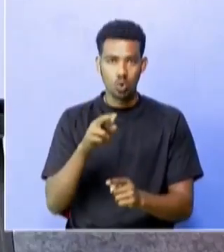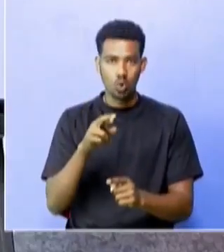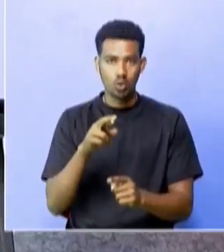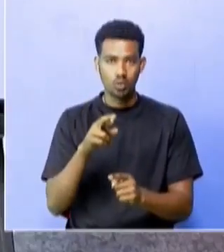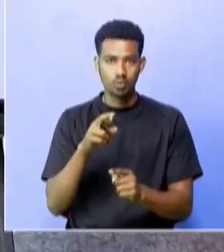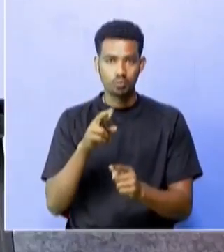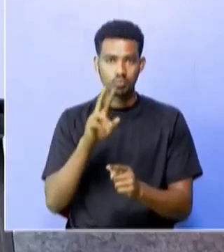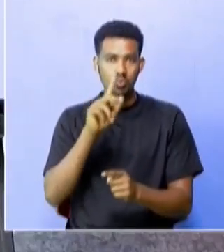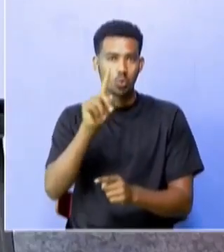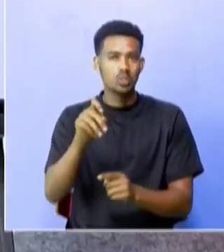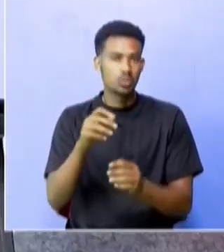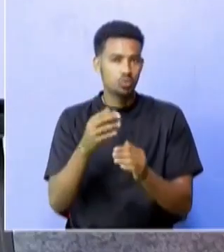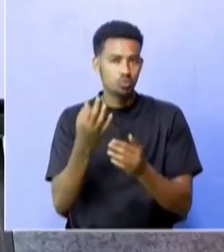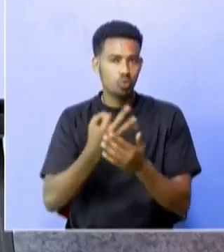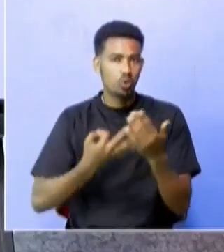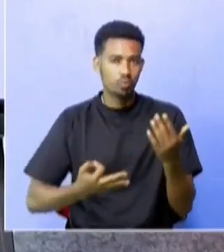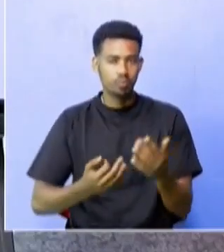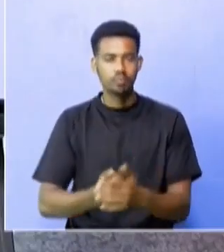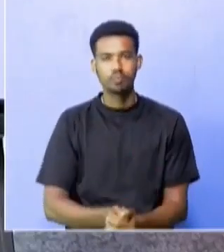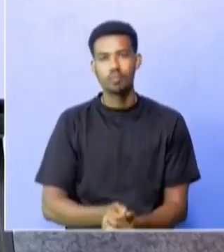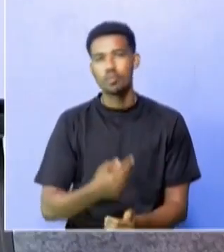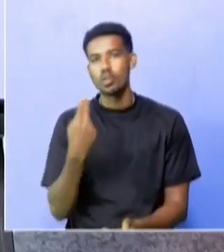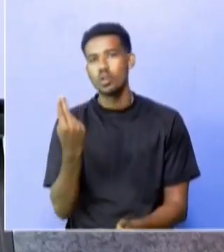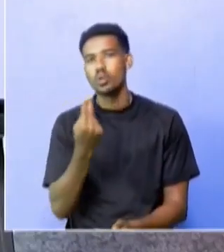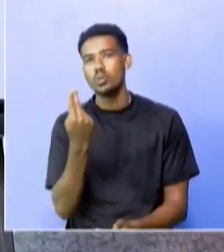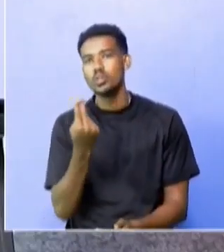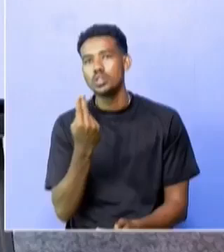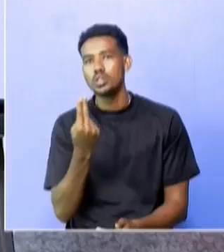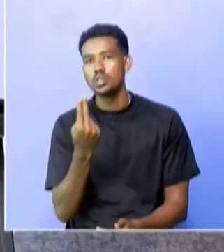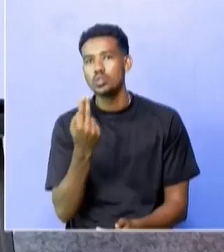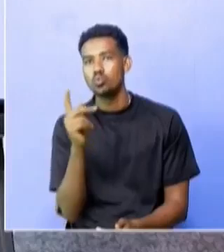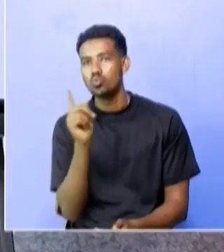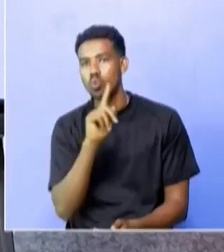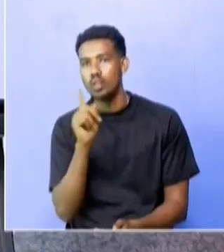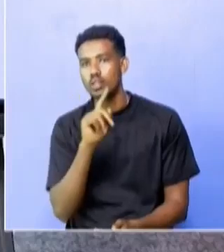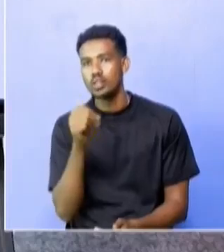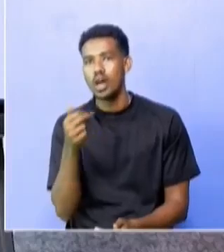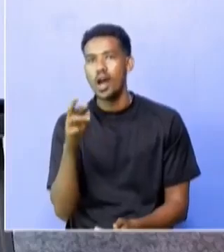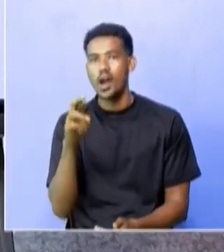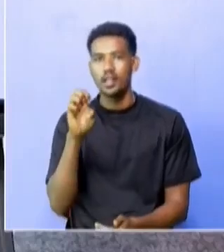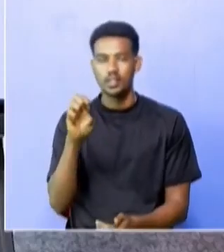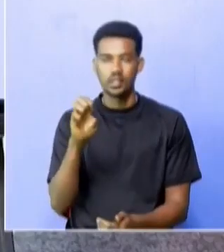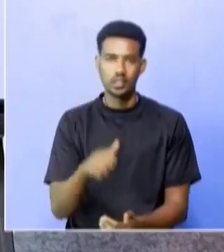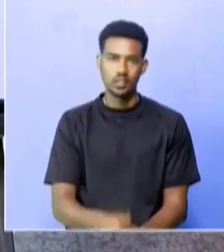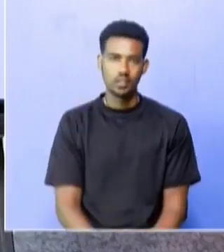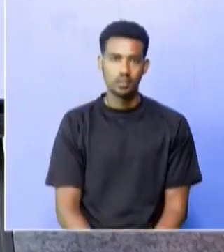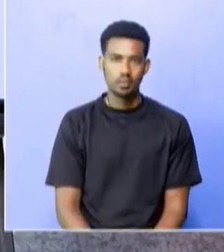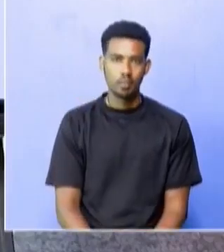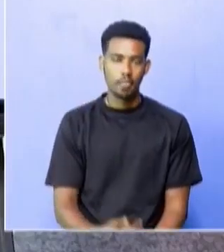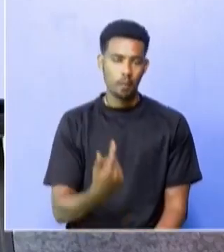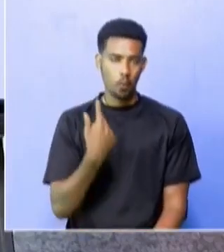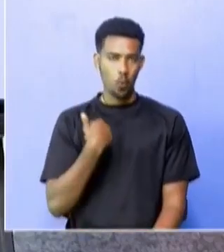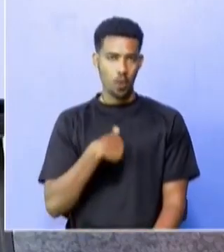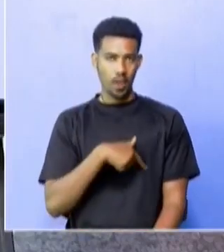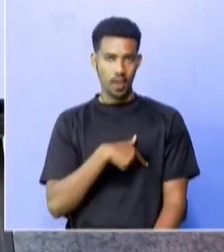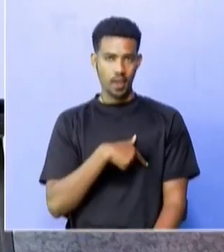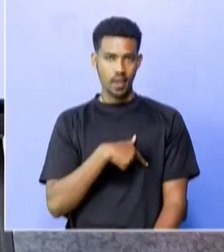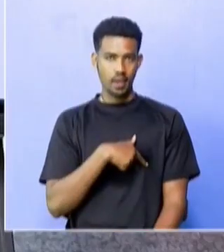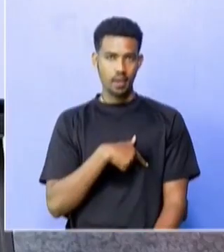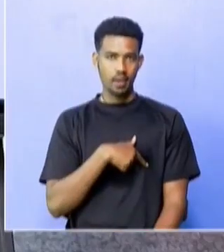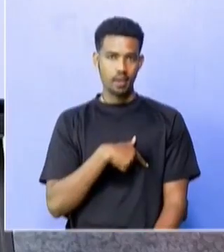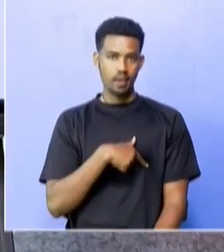form? By using what? Are, we, what we are going to